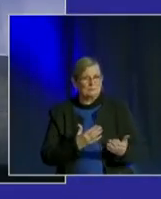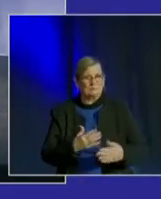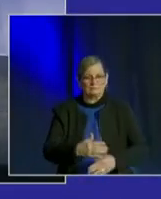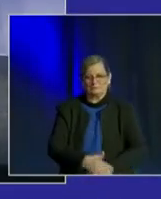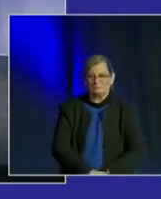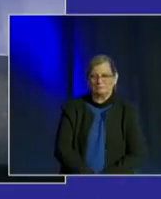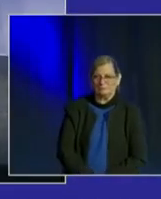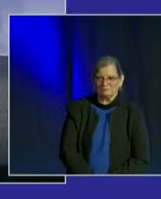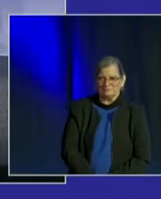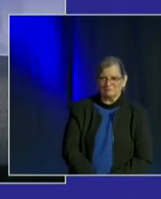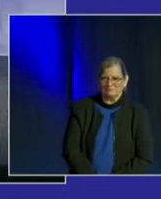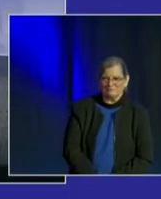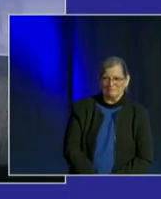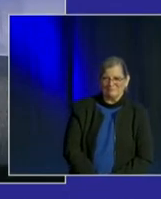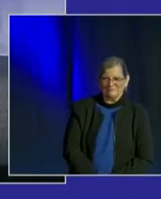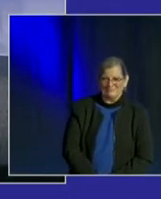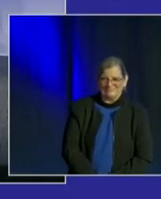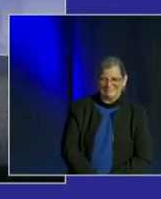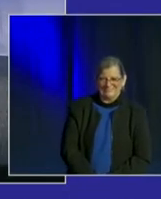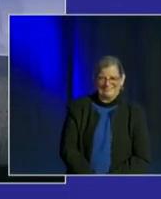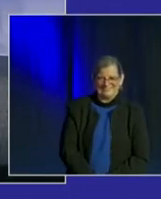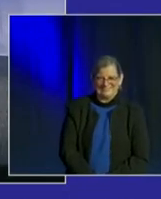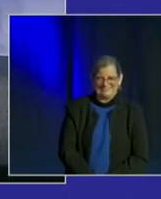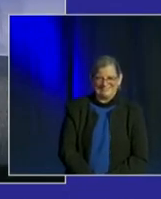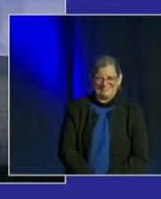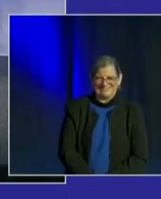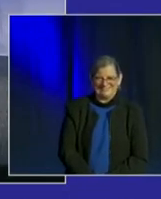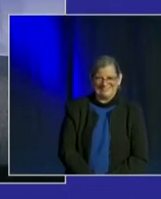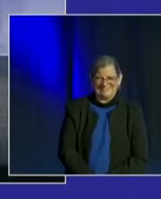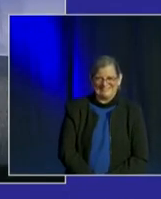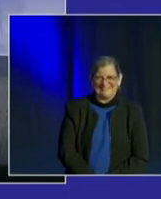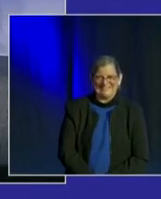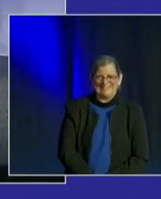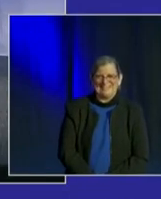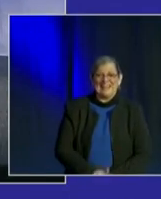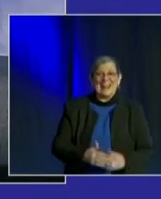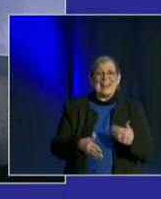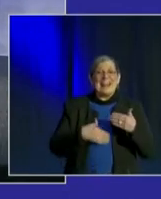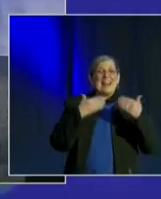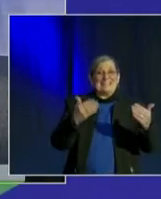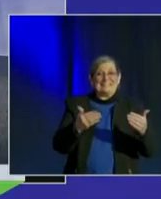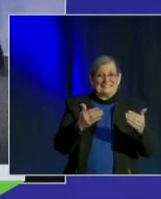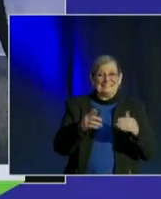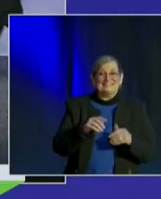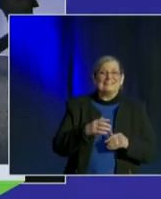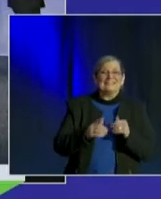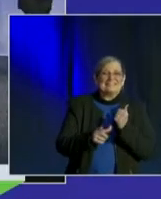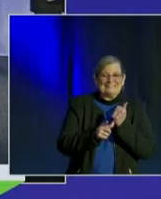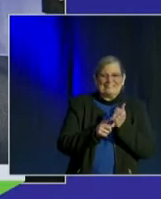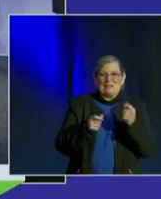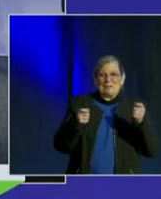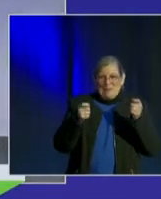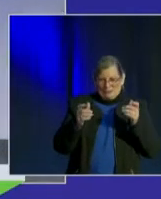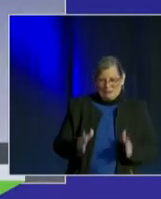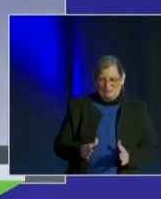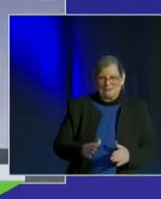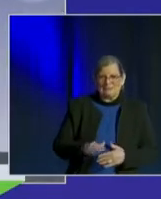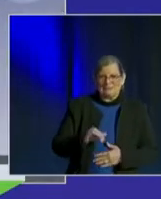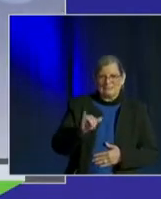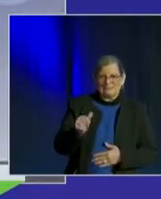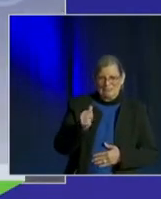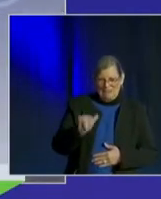Thank you, Deputy Mayor. Up next is Assistant City Administrator Jay Melder. Thank you, Tomas, and good